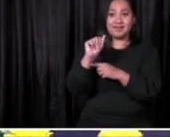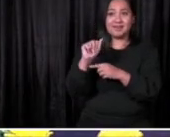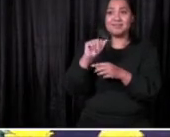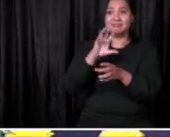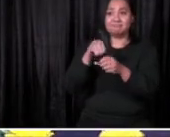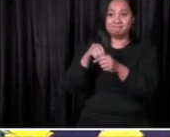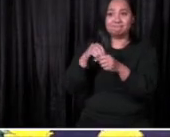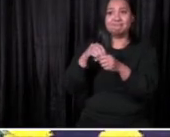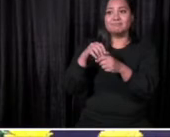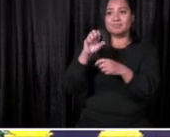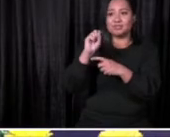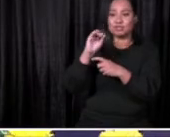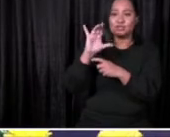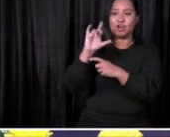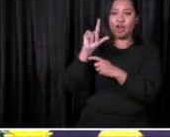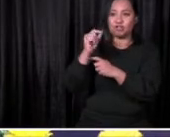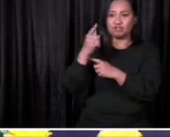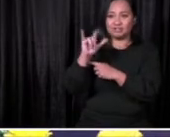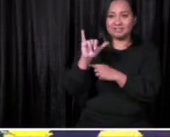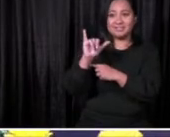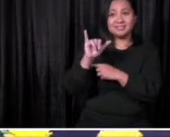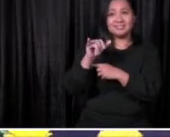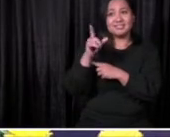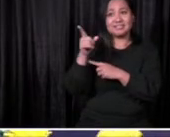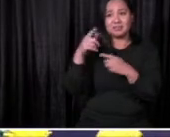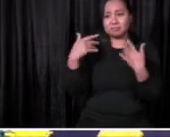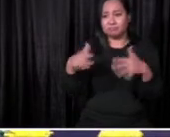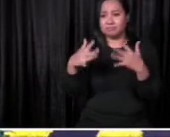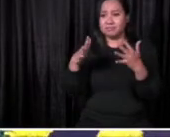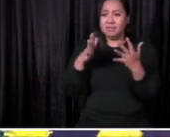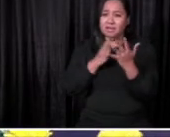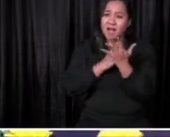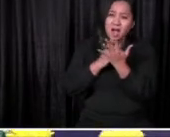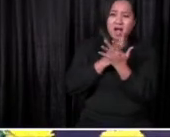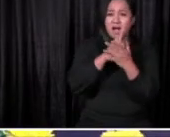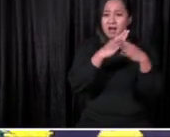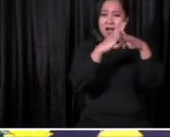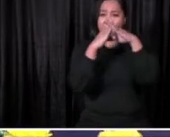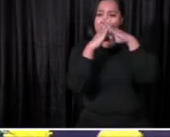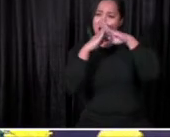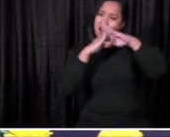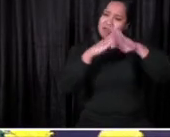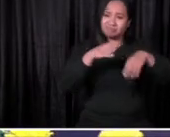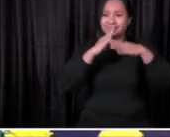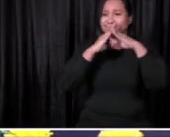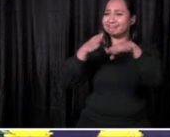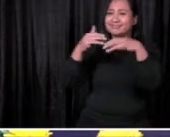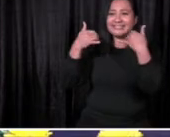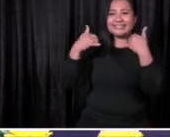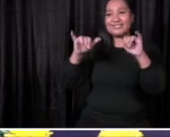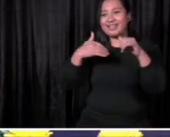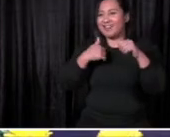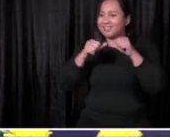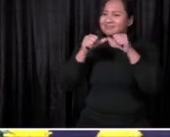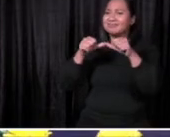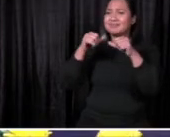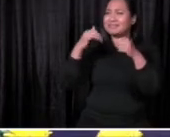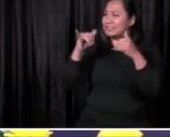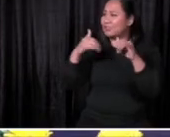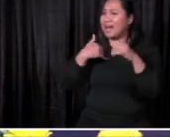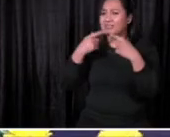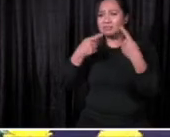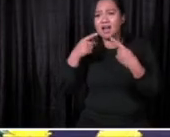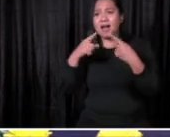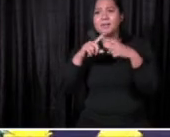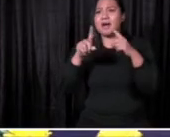has overcome tragedies that led to her struggle and ongoing struggle to become a U.S. citizen and avoid